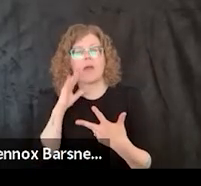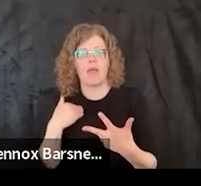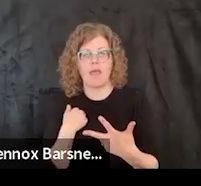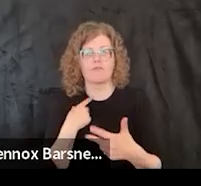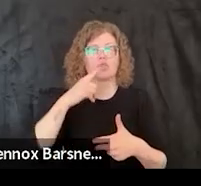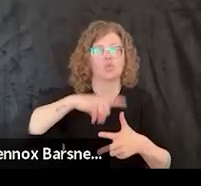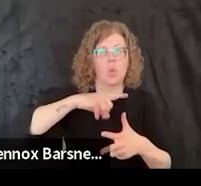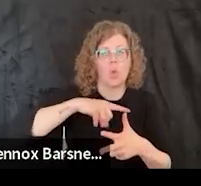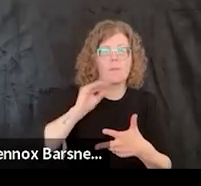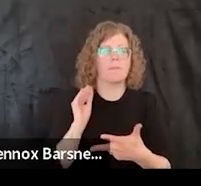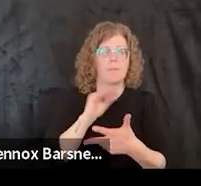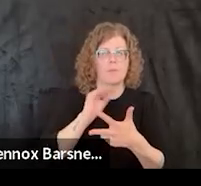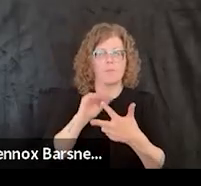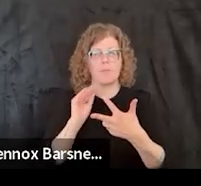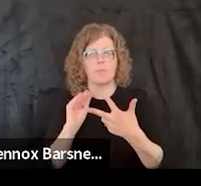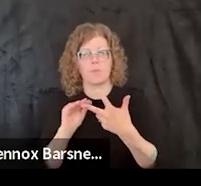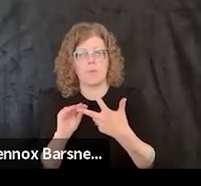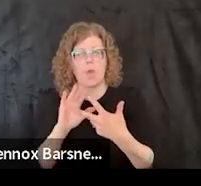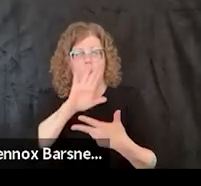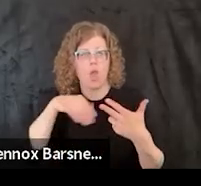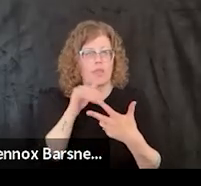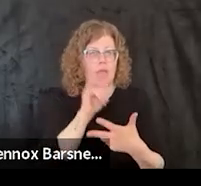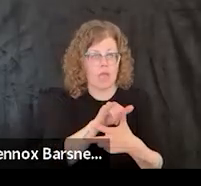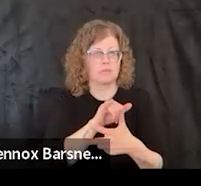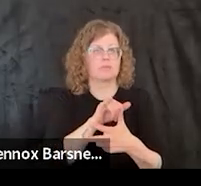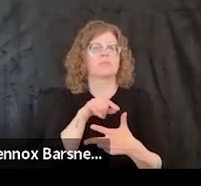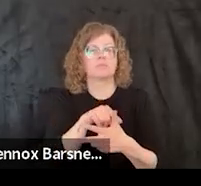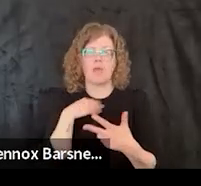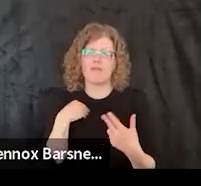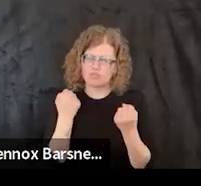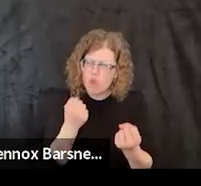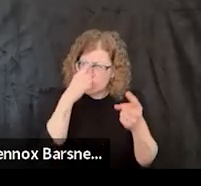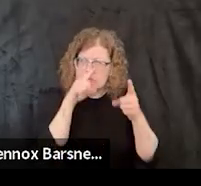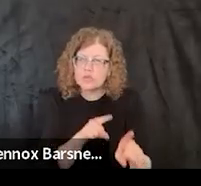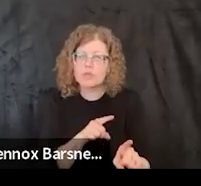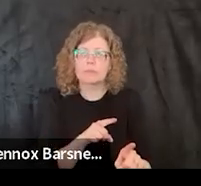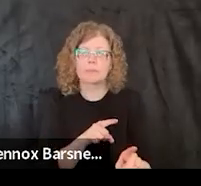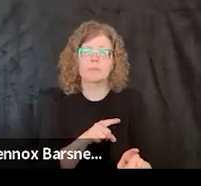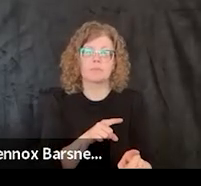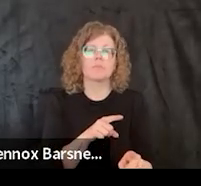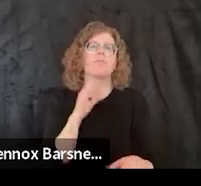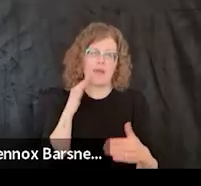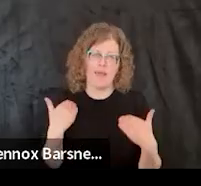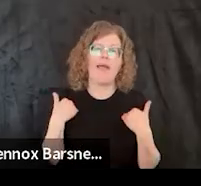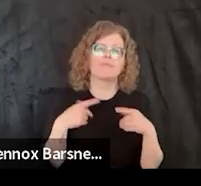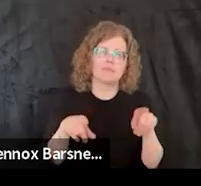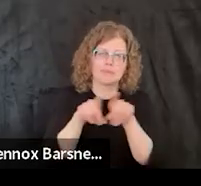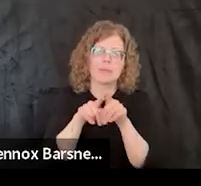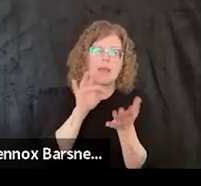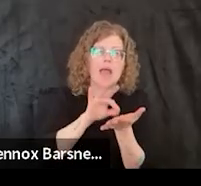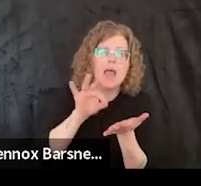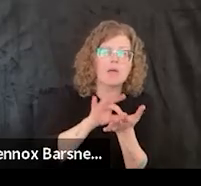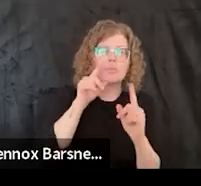consistent. For example, strongly agree will always equal the same number of points on the back end.